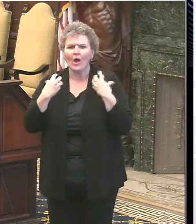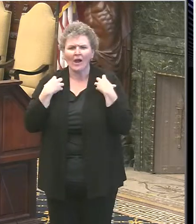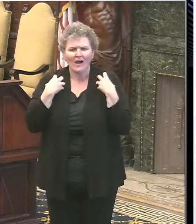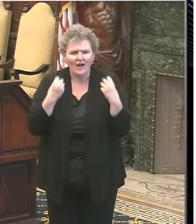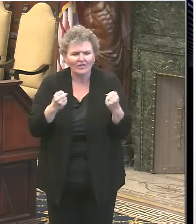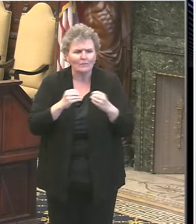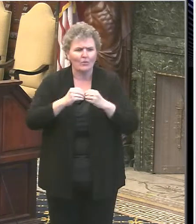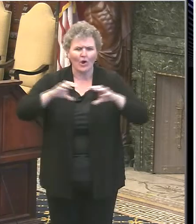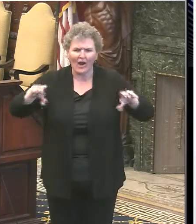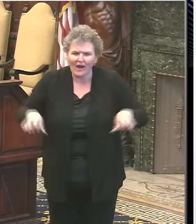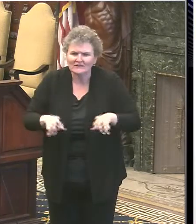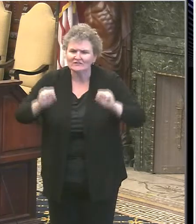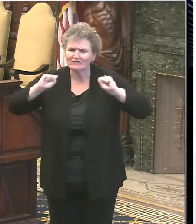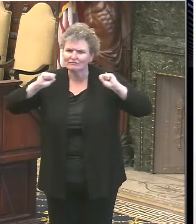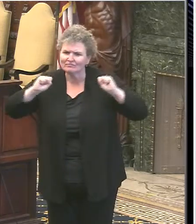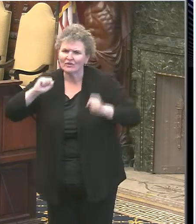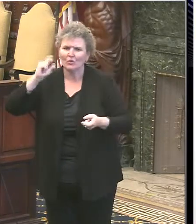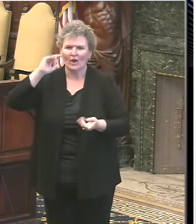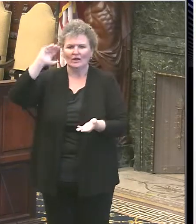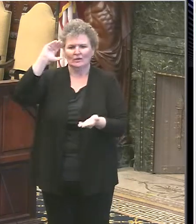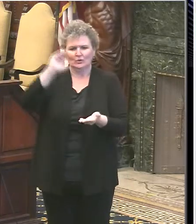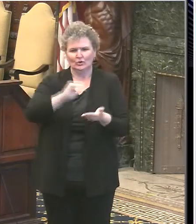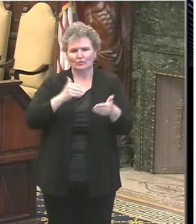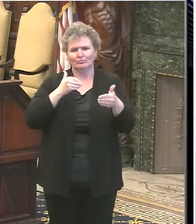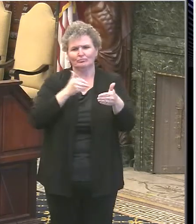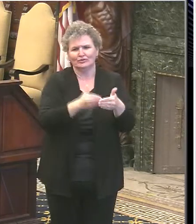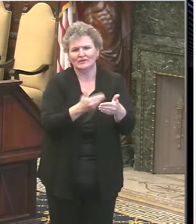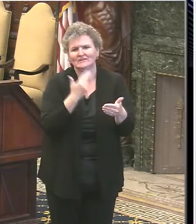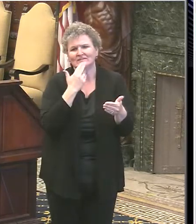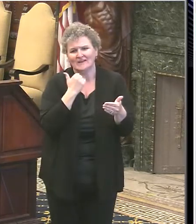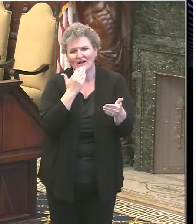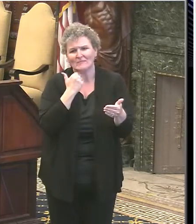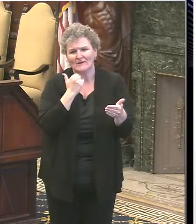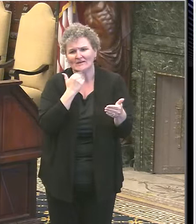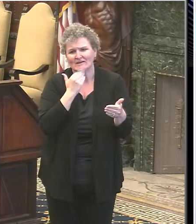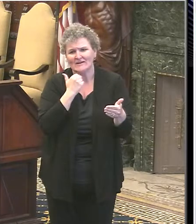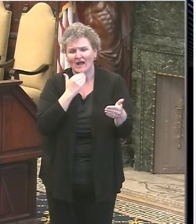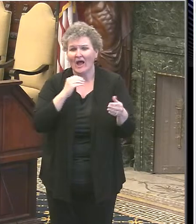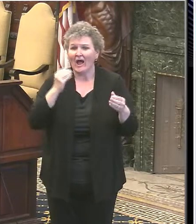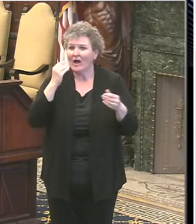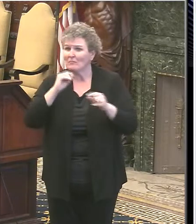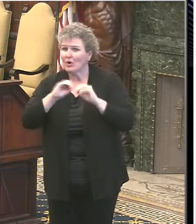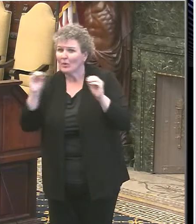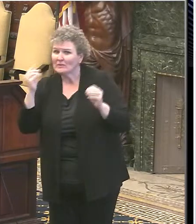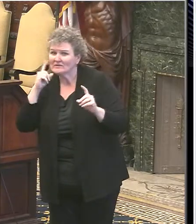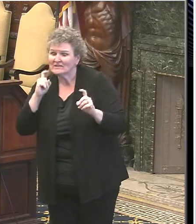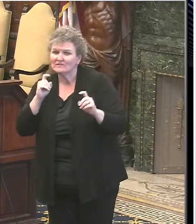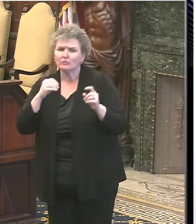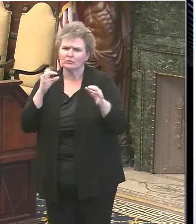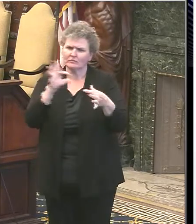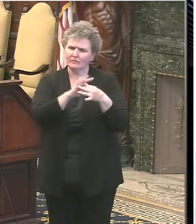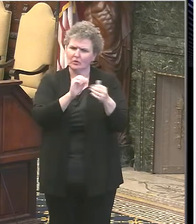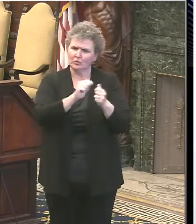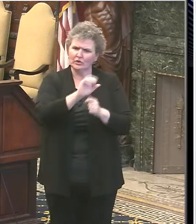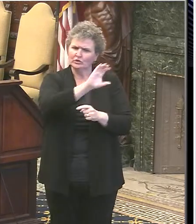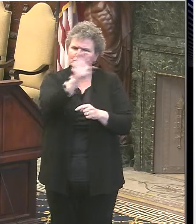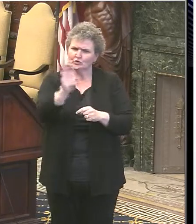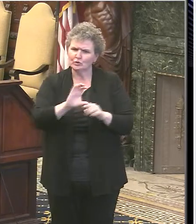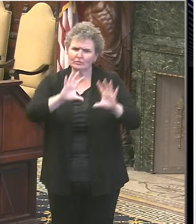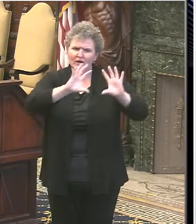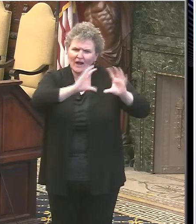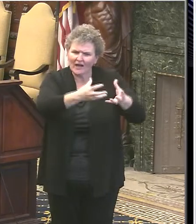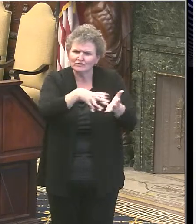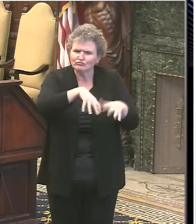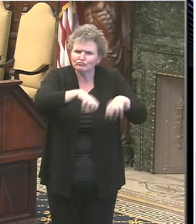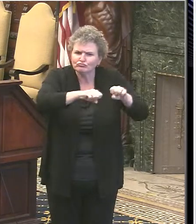reduce your risk for diabetes. And you don't have to leave the safety of your home. You can sign up to take a class by phone or Zoom.